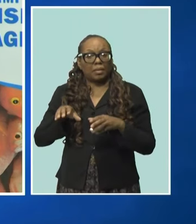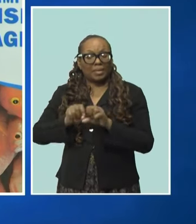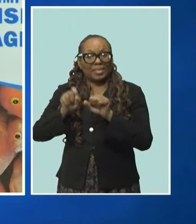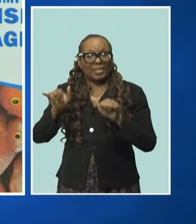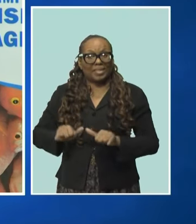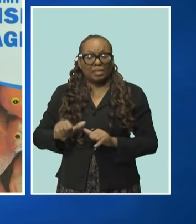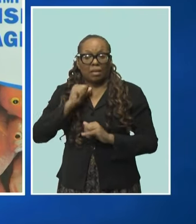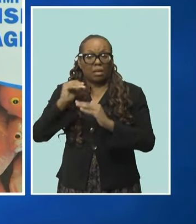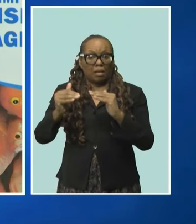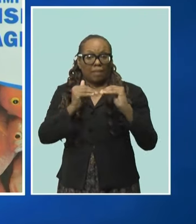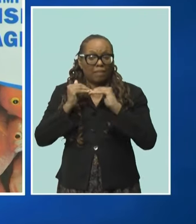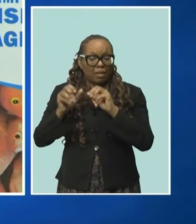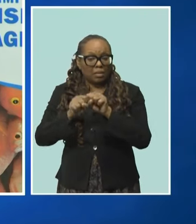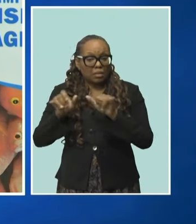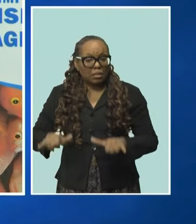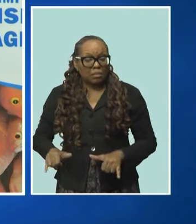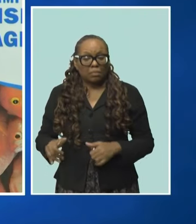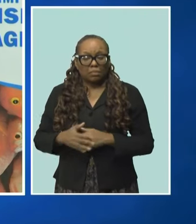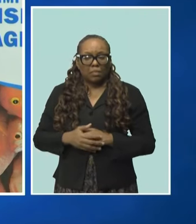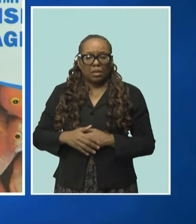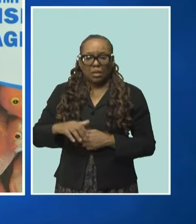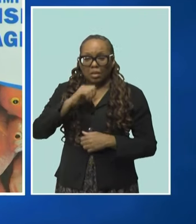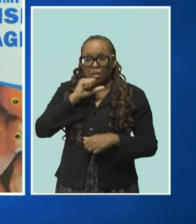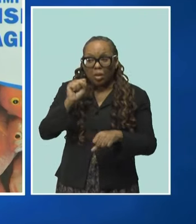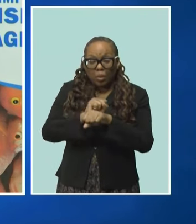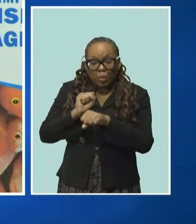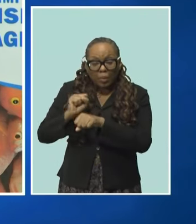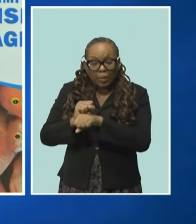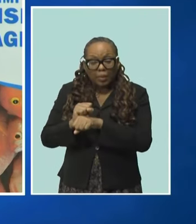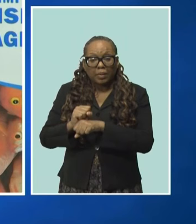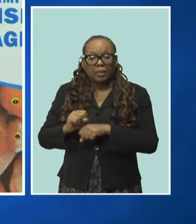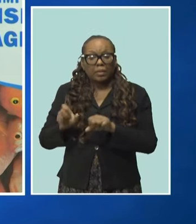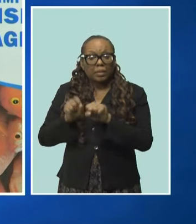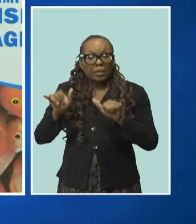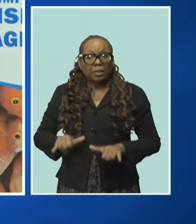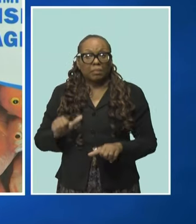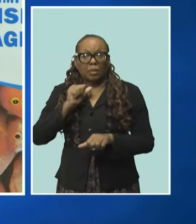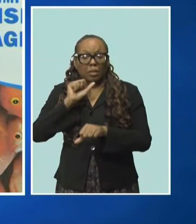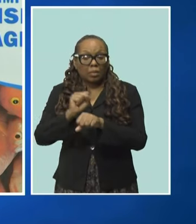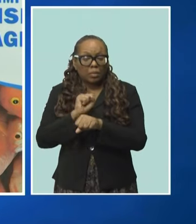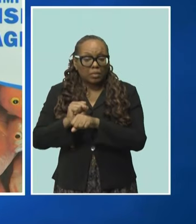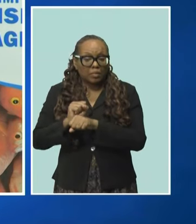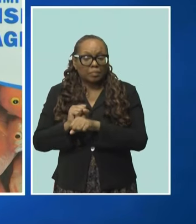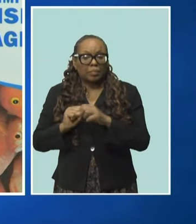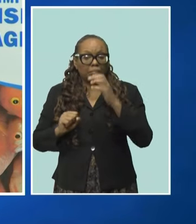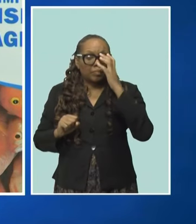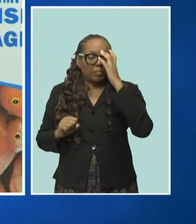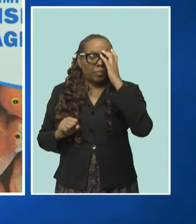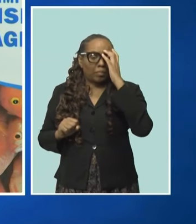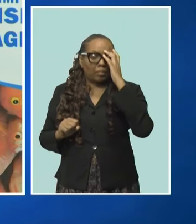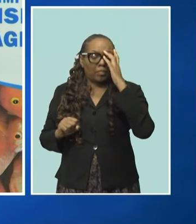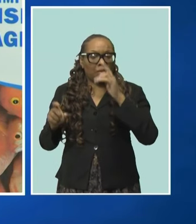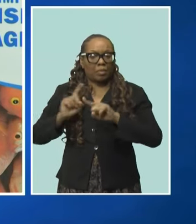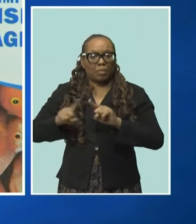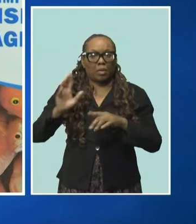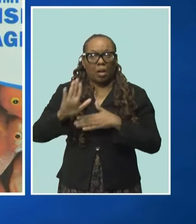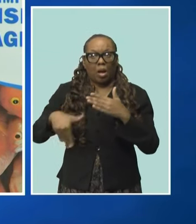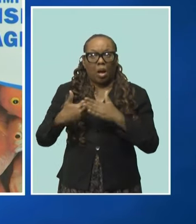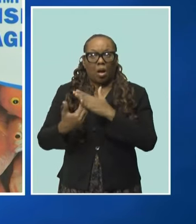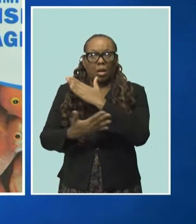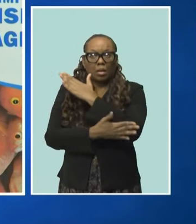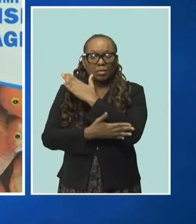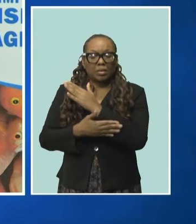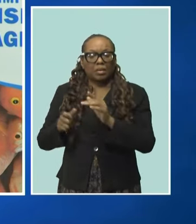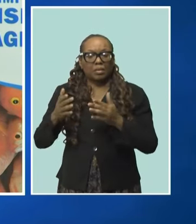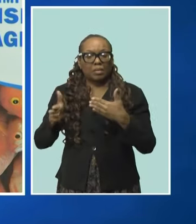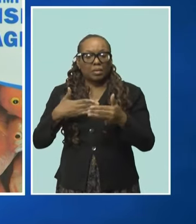or it is not working as it should be. And I think that what we can say by way of takeaway is that every member country, regardless of